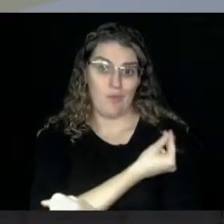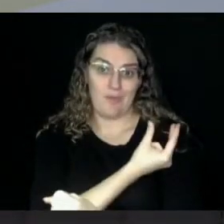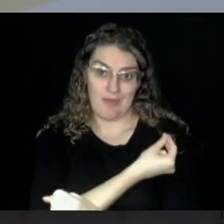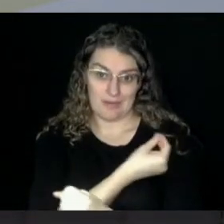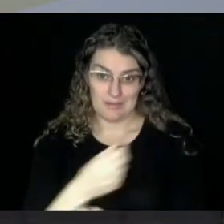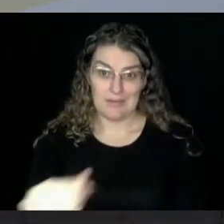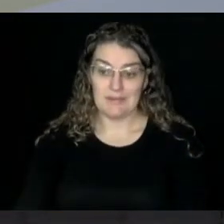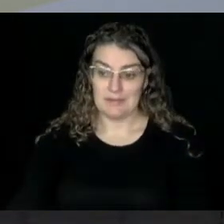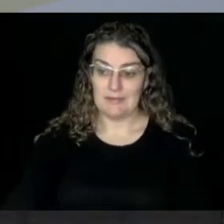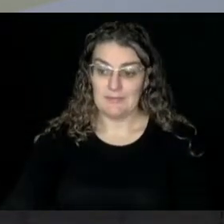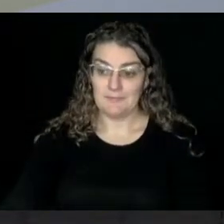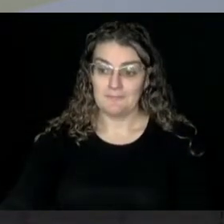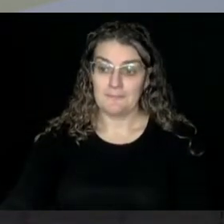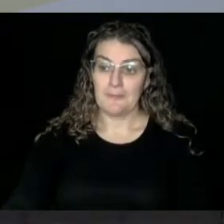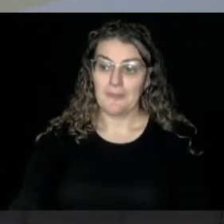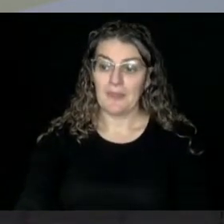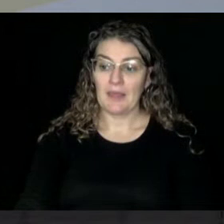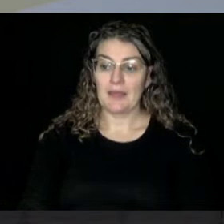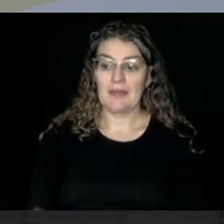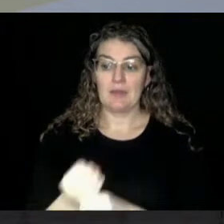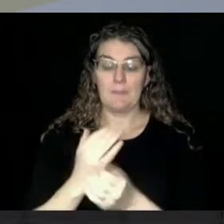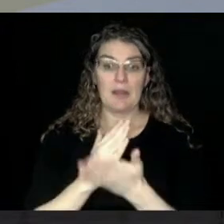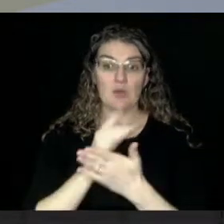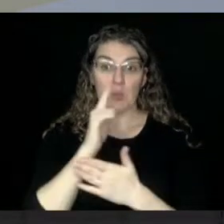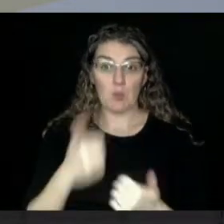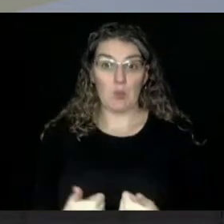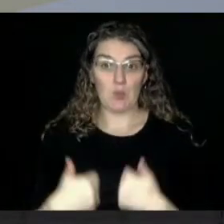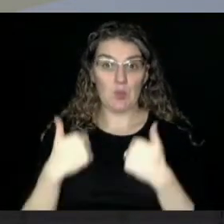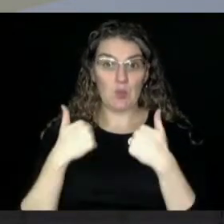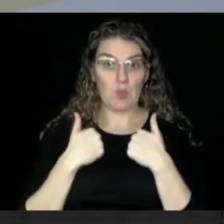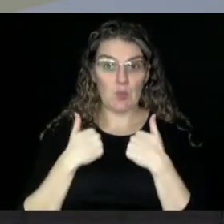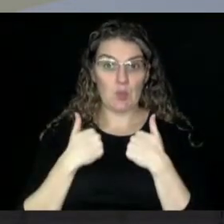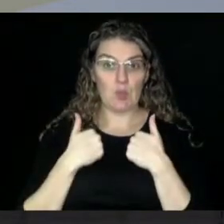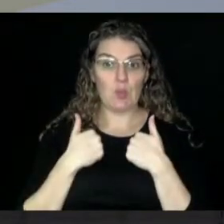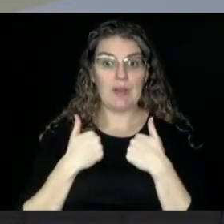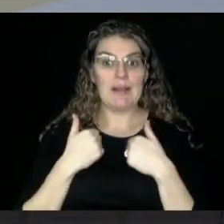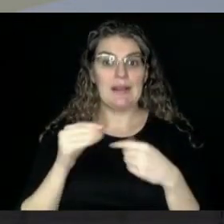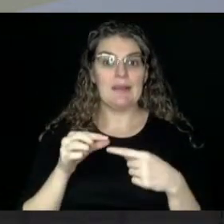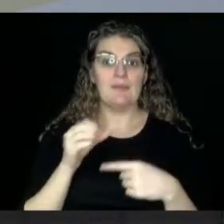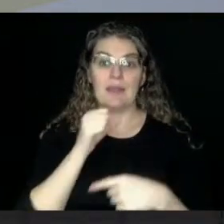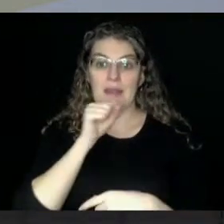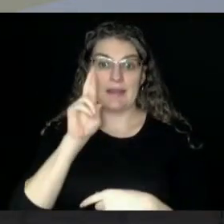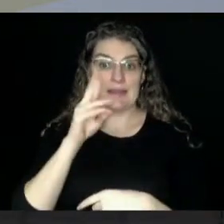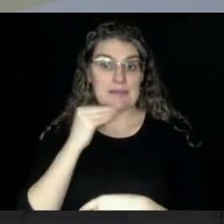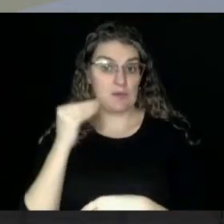ensure that seniors living in facilities and the staff who care for them are protected against COVID-19.